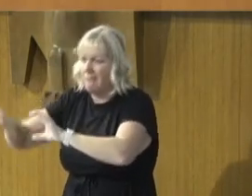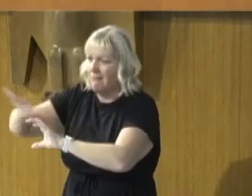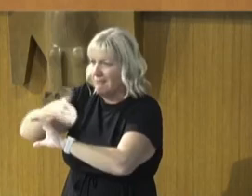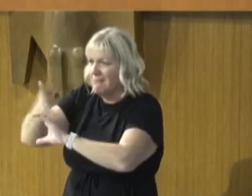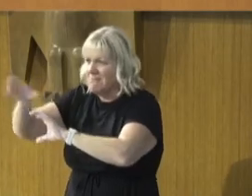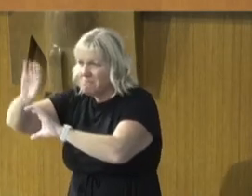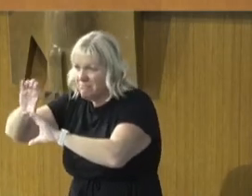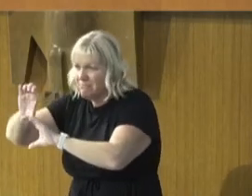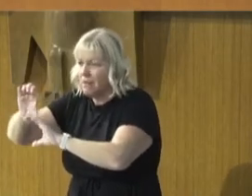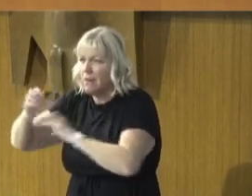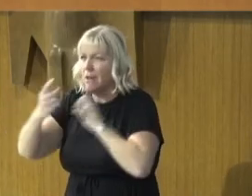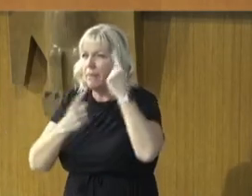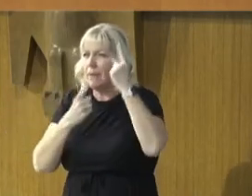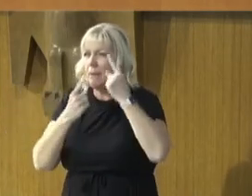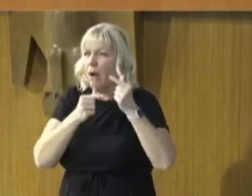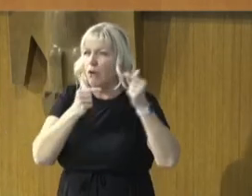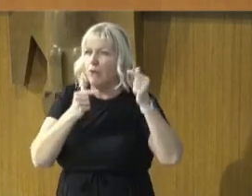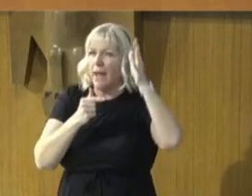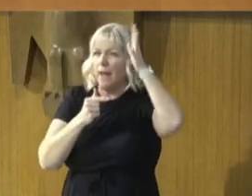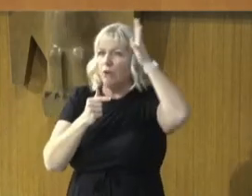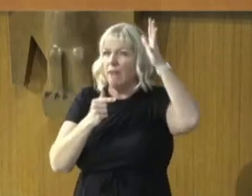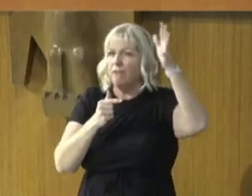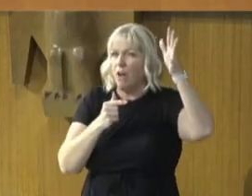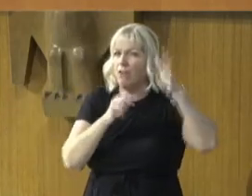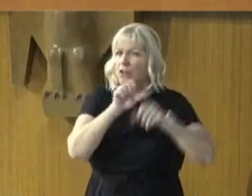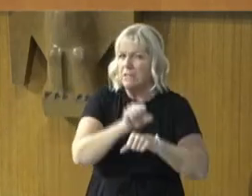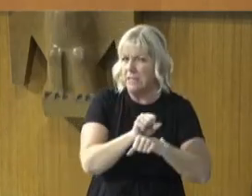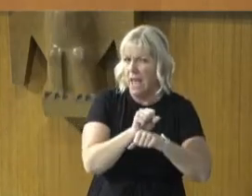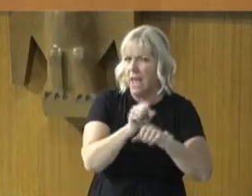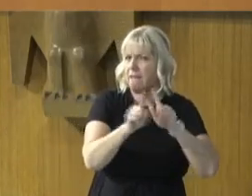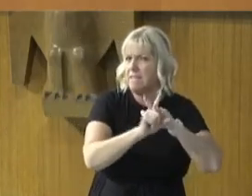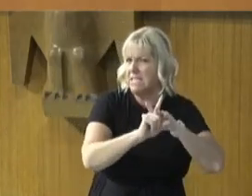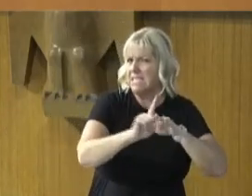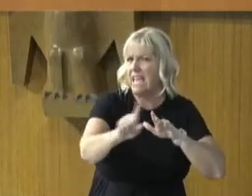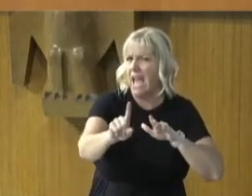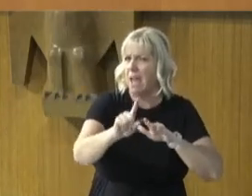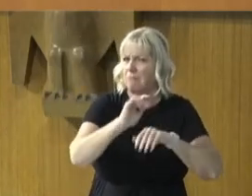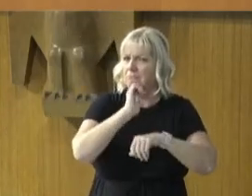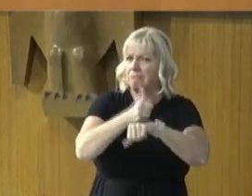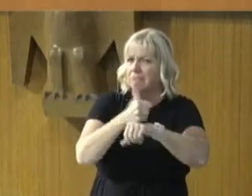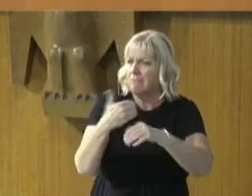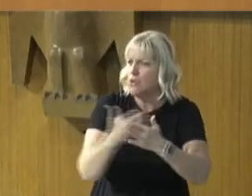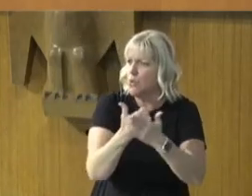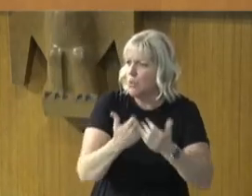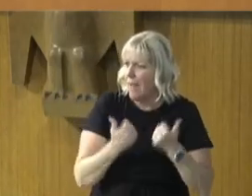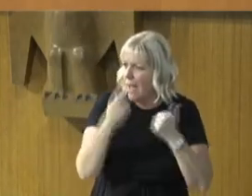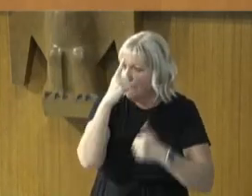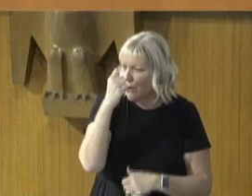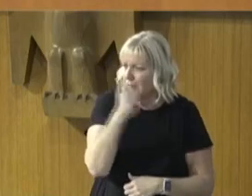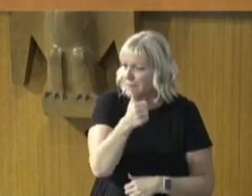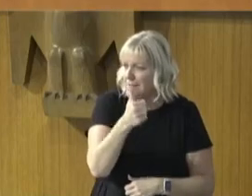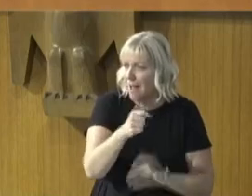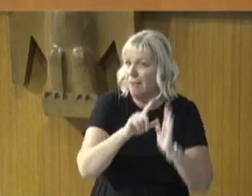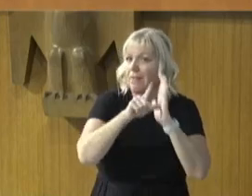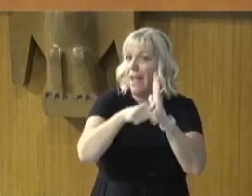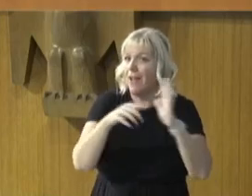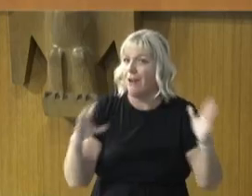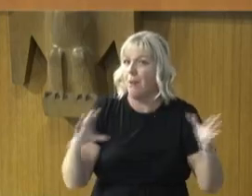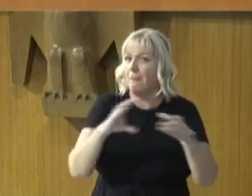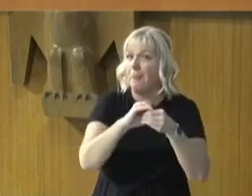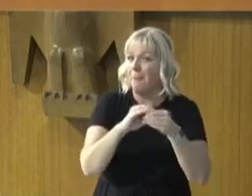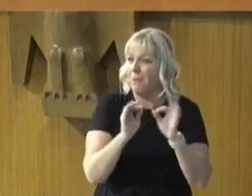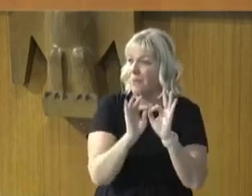escaped slavery and built a whole new life for himself before being reunited with his family.